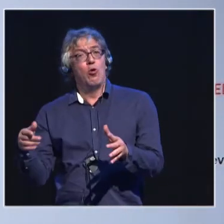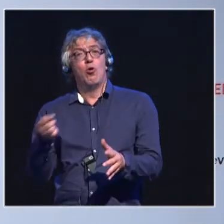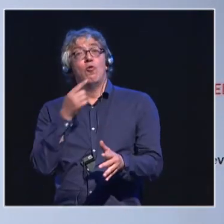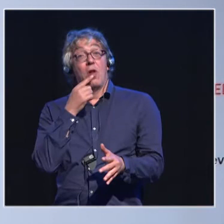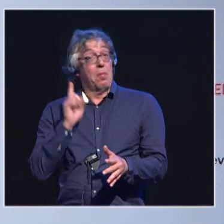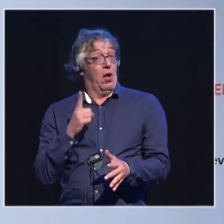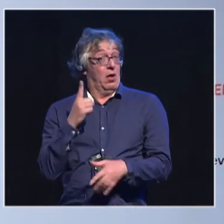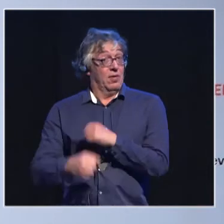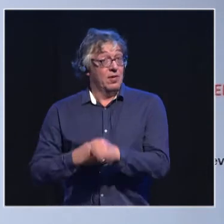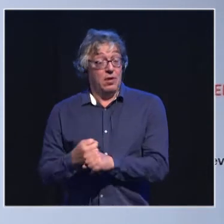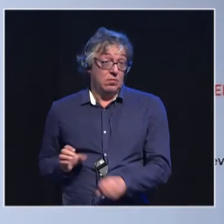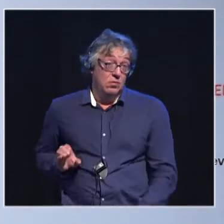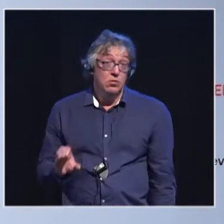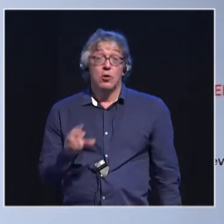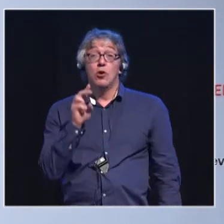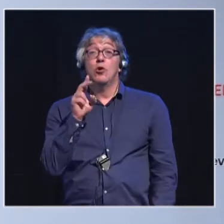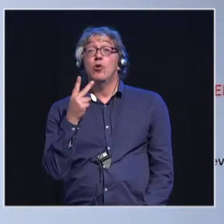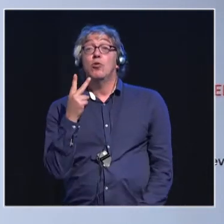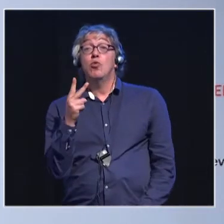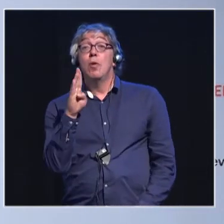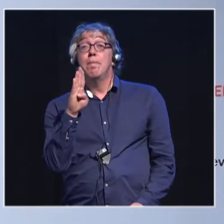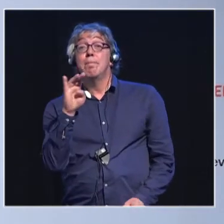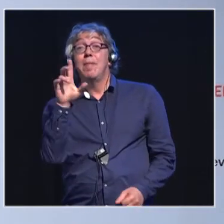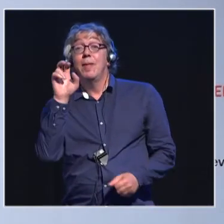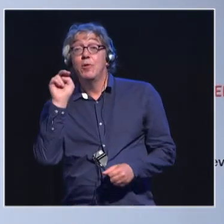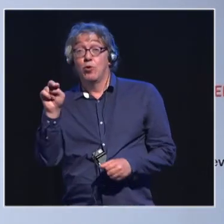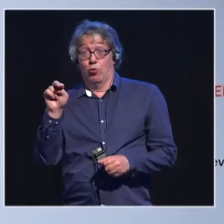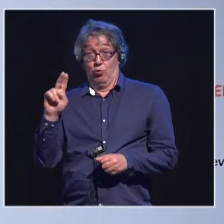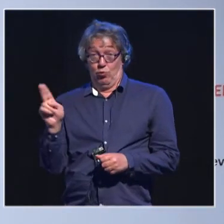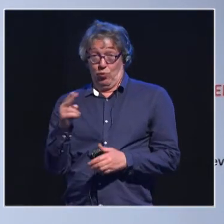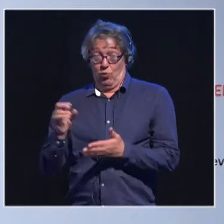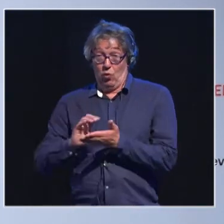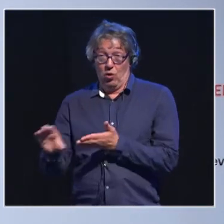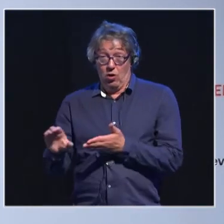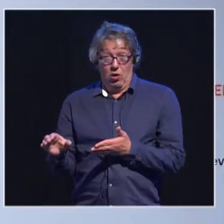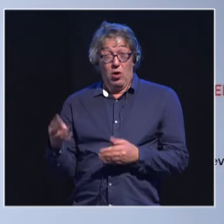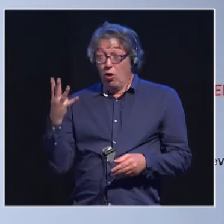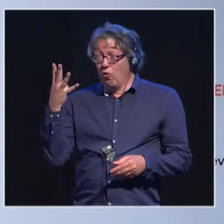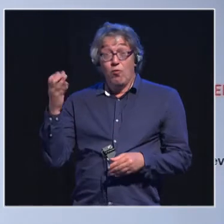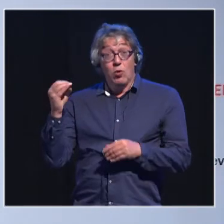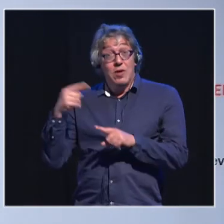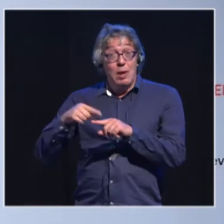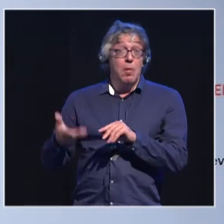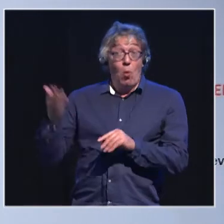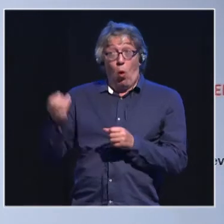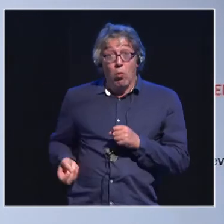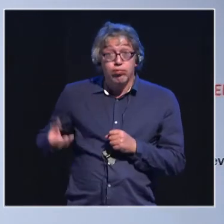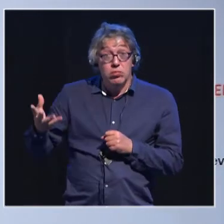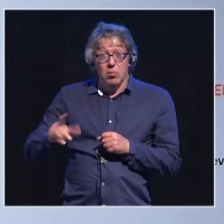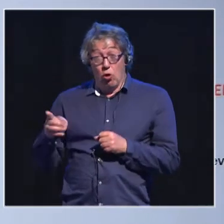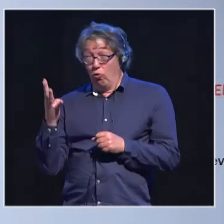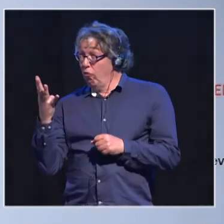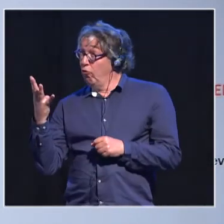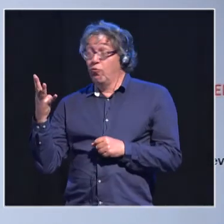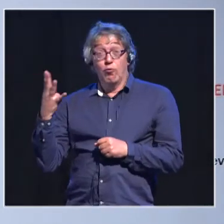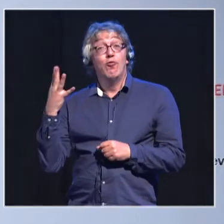every year 2 billion euros. Finland is a little bit bigger, not 40 times bigger than Estonia. It's just